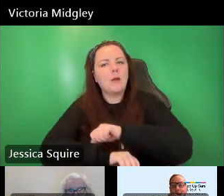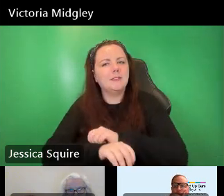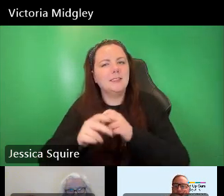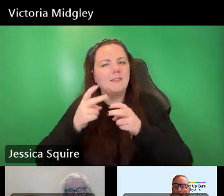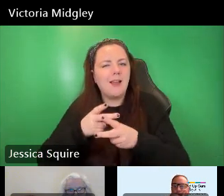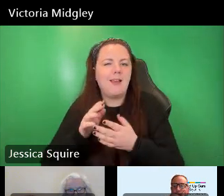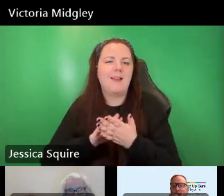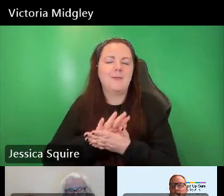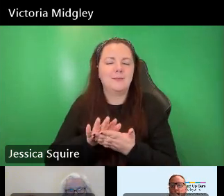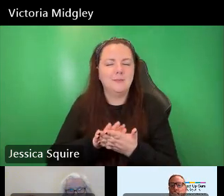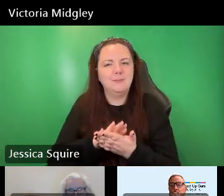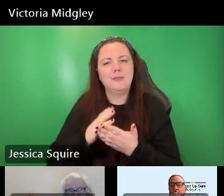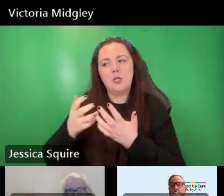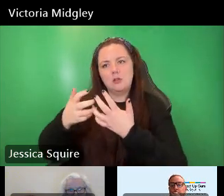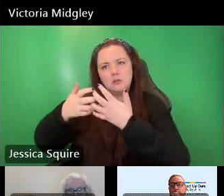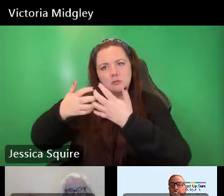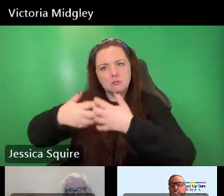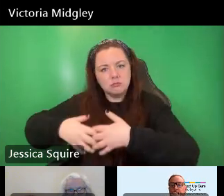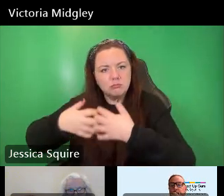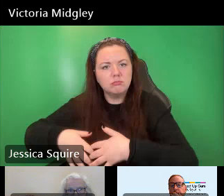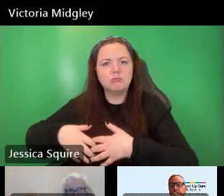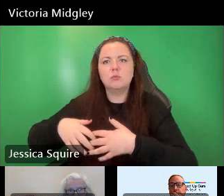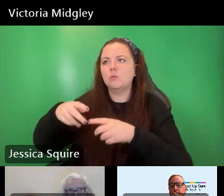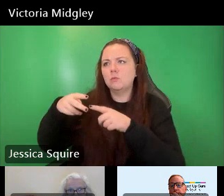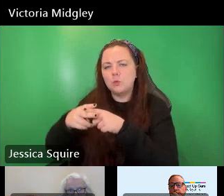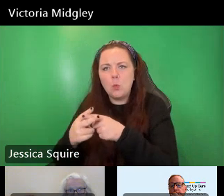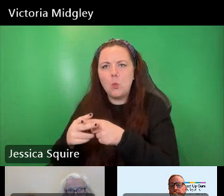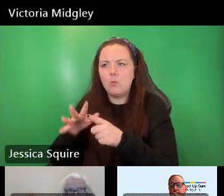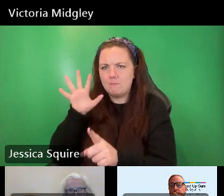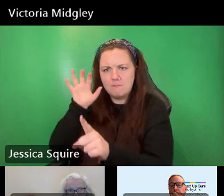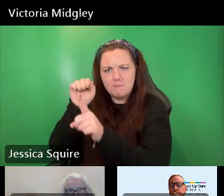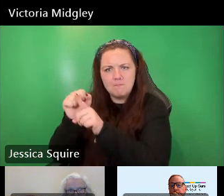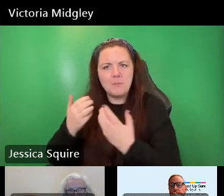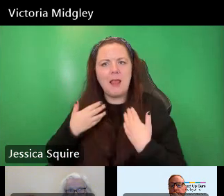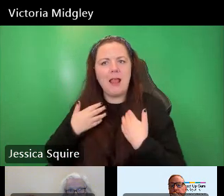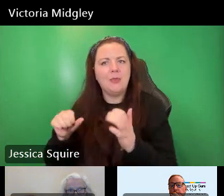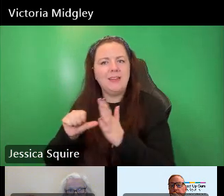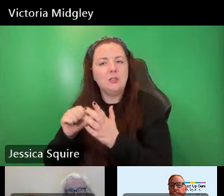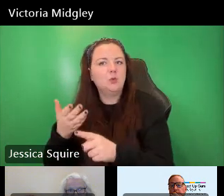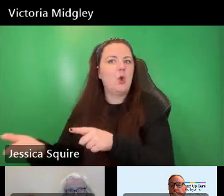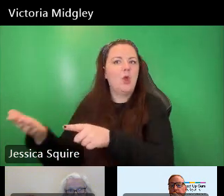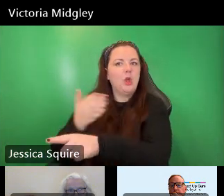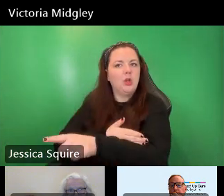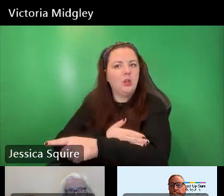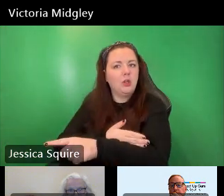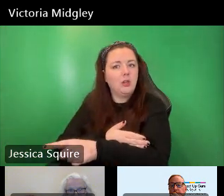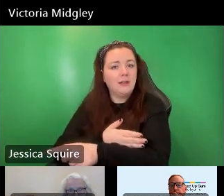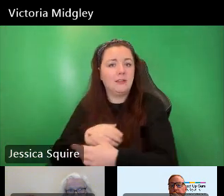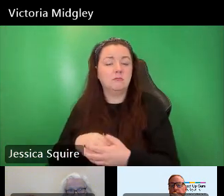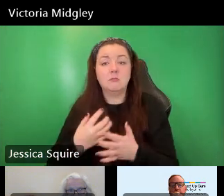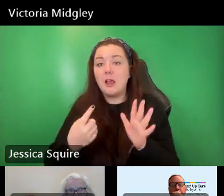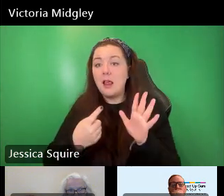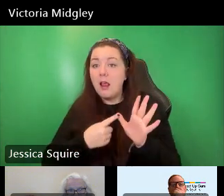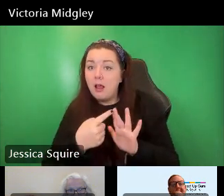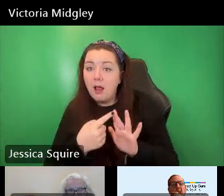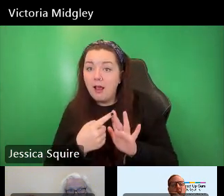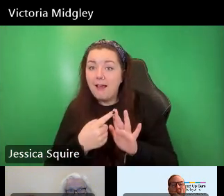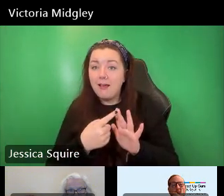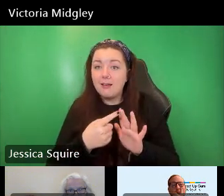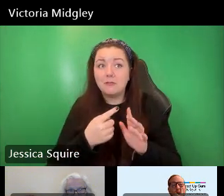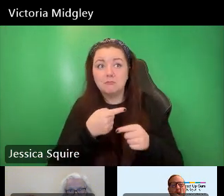and integrated systems to support earlier identification of health risks. And Chris touched a little bit on AI, artificial intelligence, earlier, and you've seen some of you may have seen